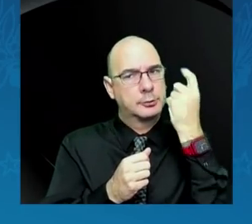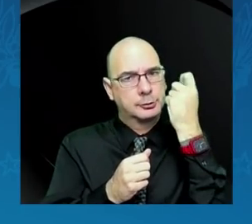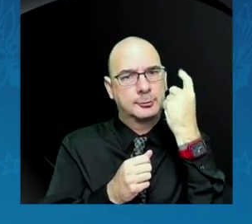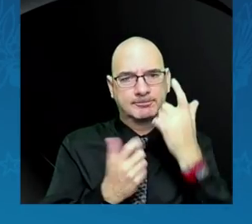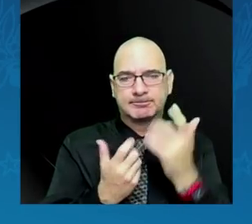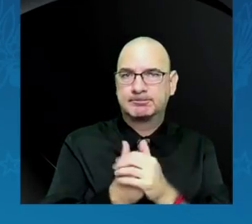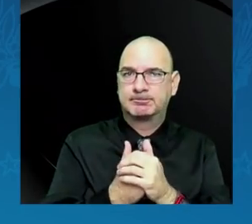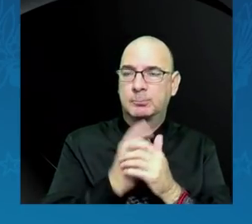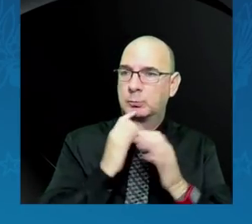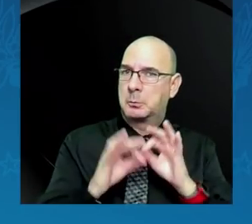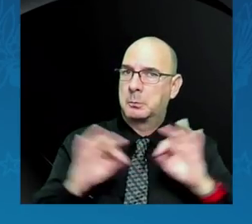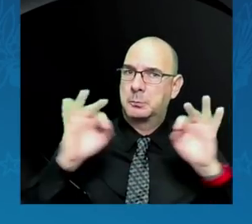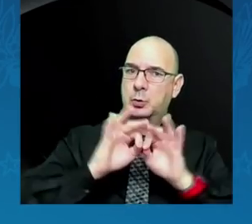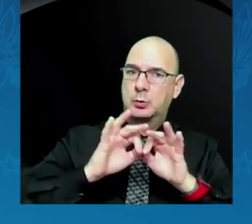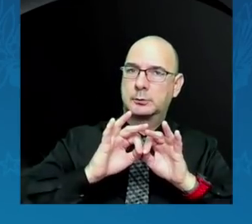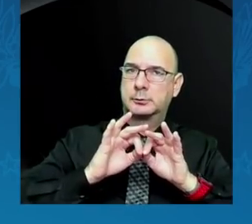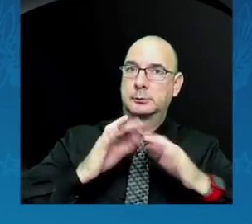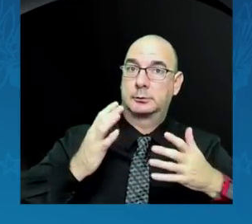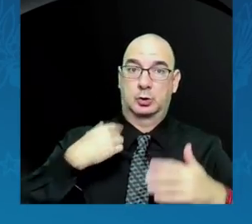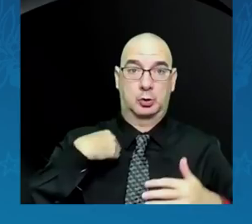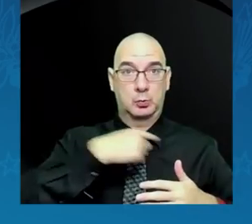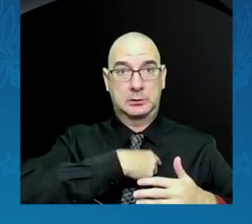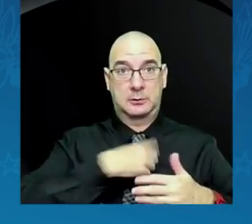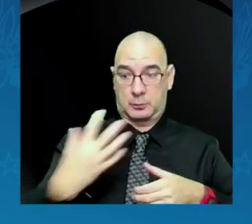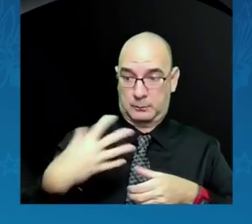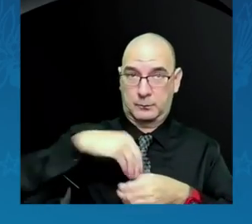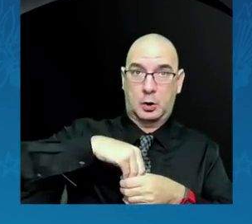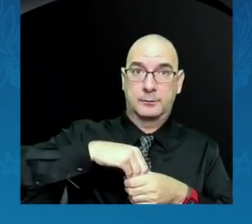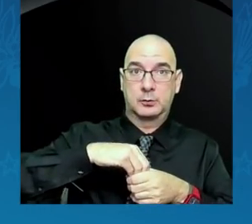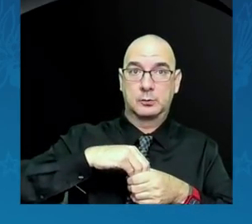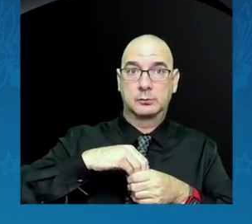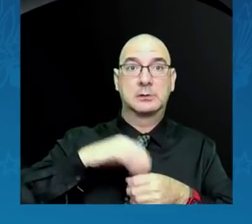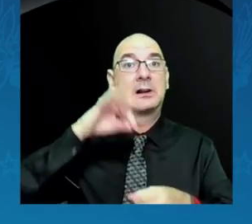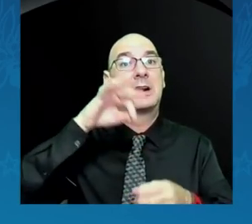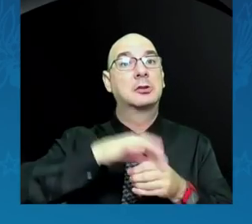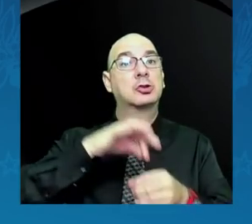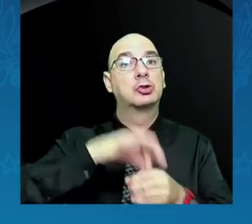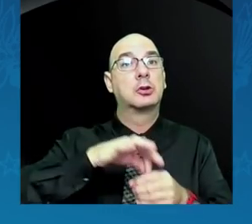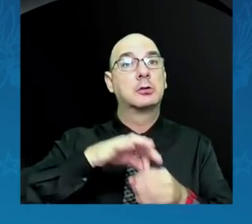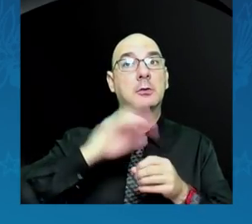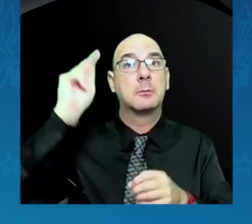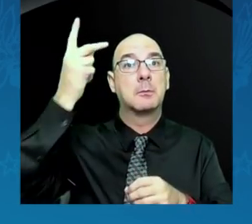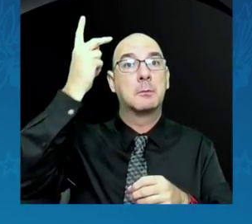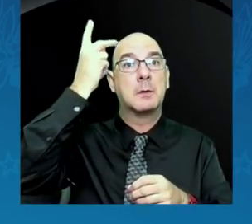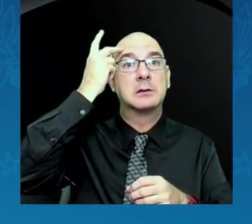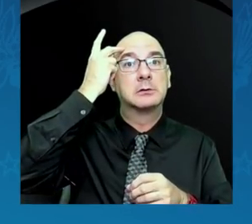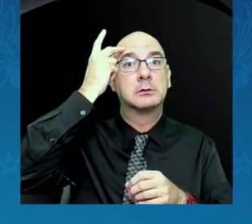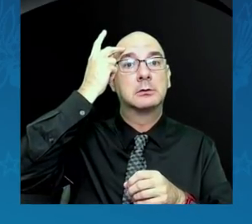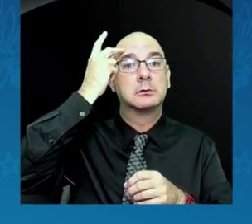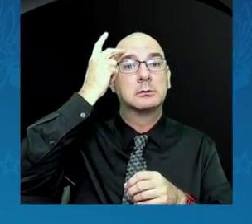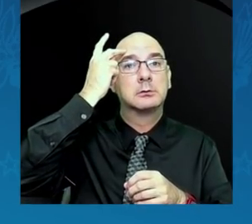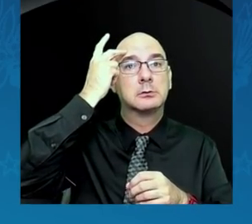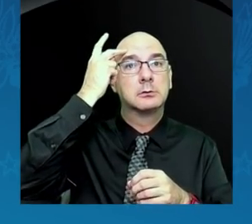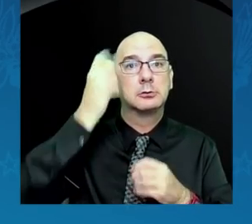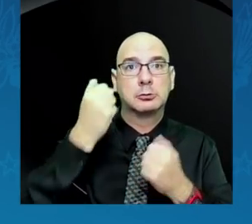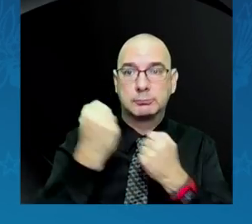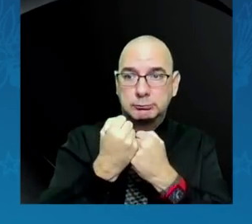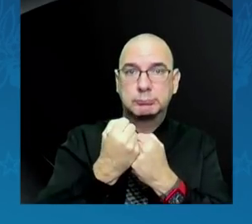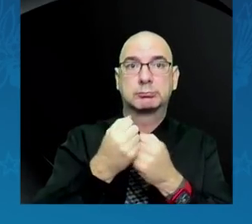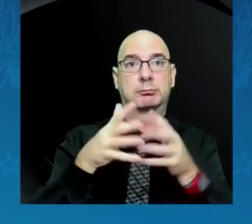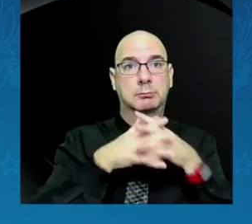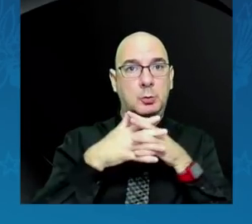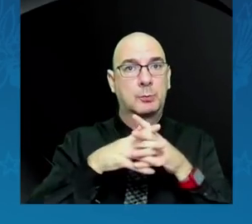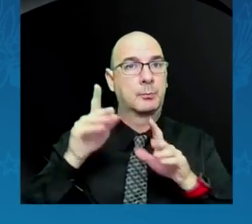electoral politics deliver on behalf of the people. And we have accomplished that. Some would say it